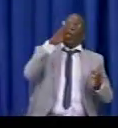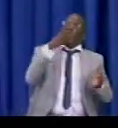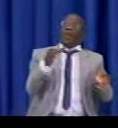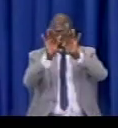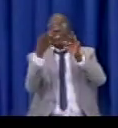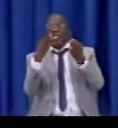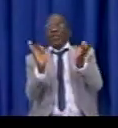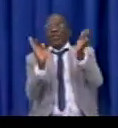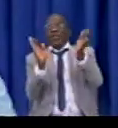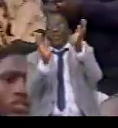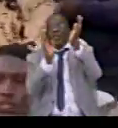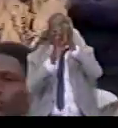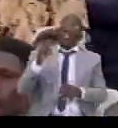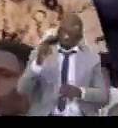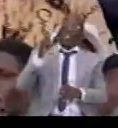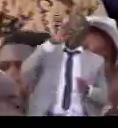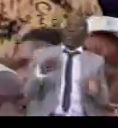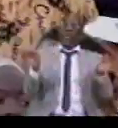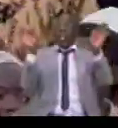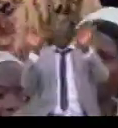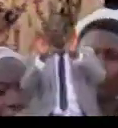You are worthy of praise.